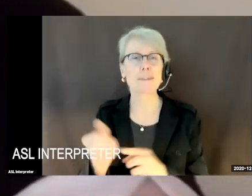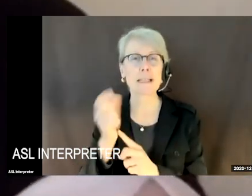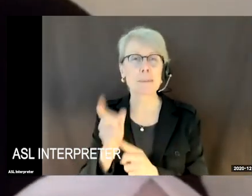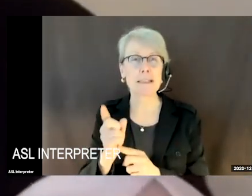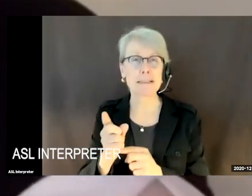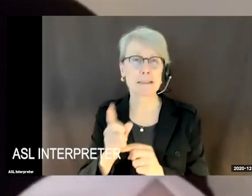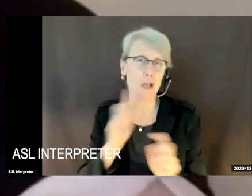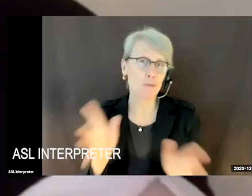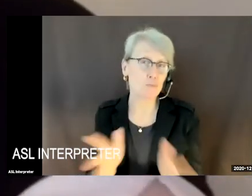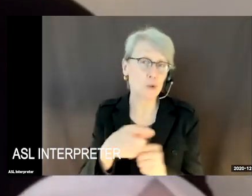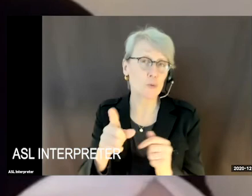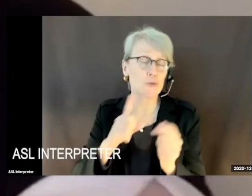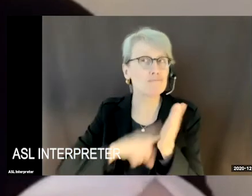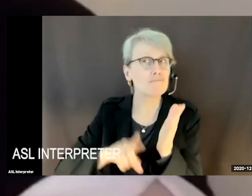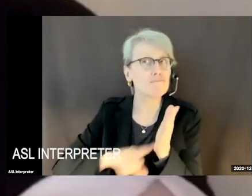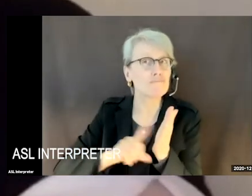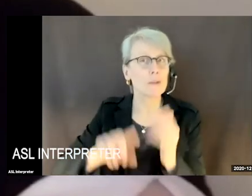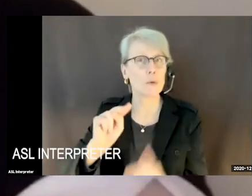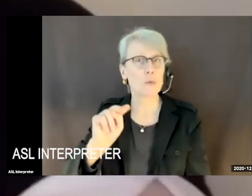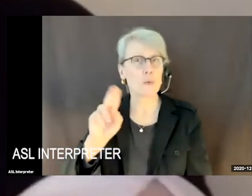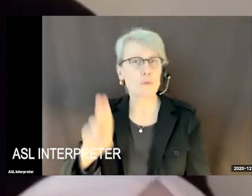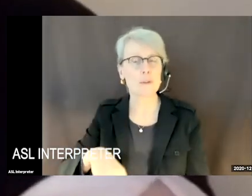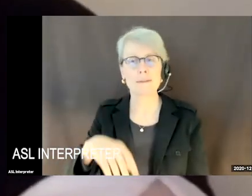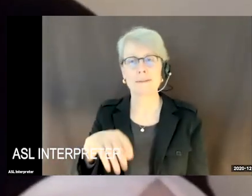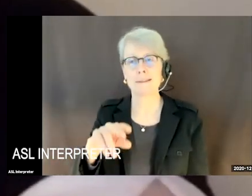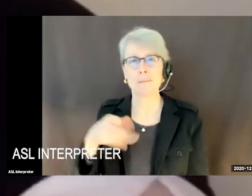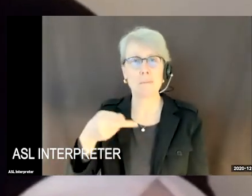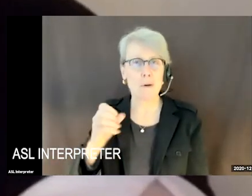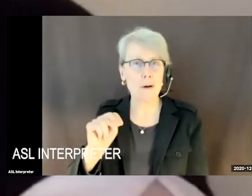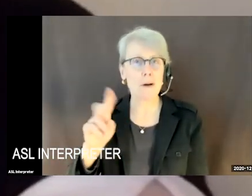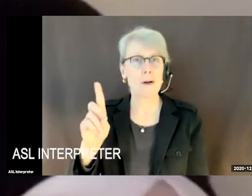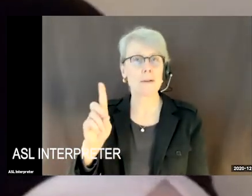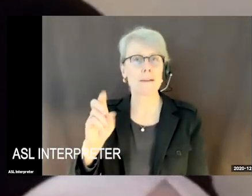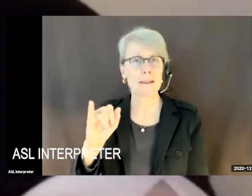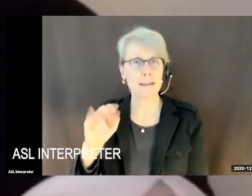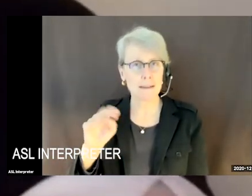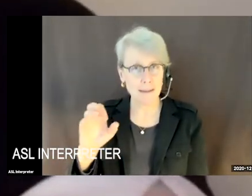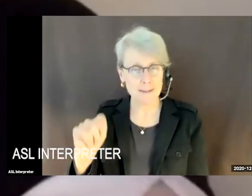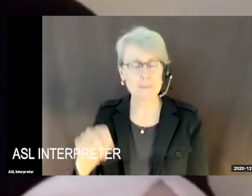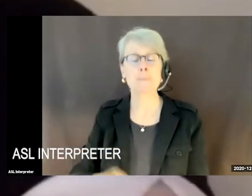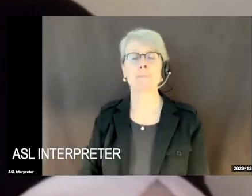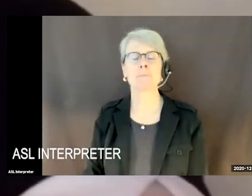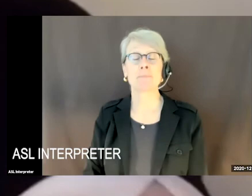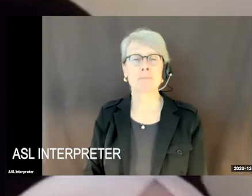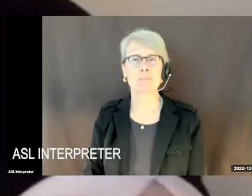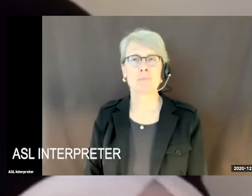10 minutes after this, I encourage you to learn more about my amazing